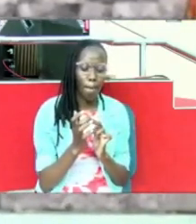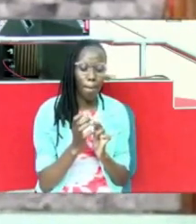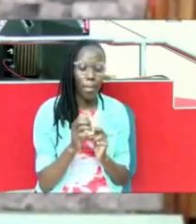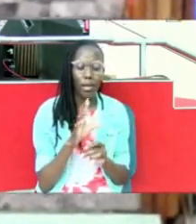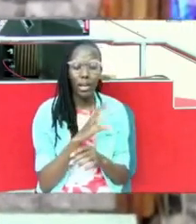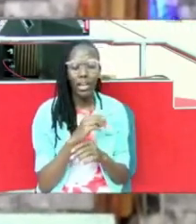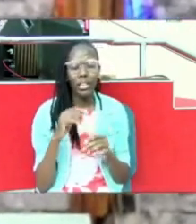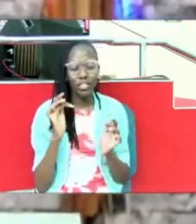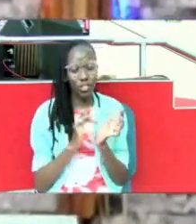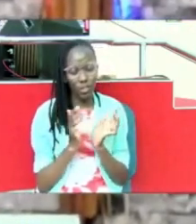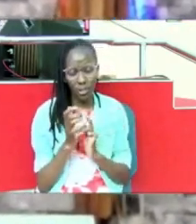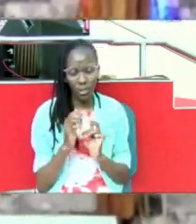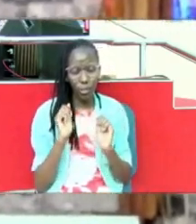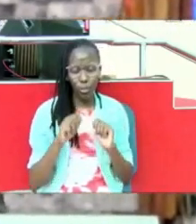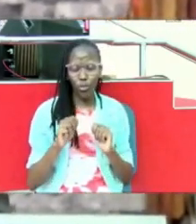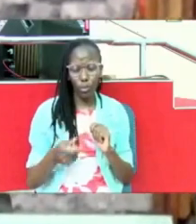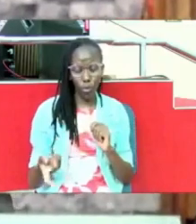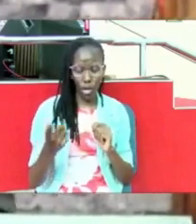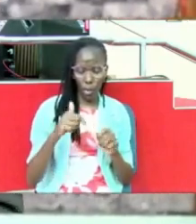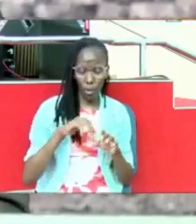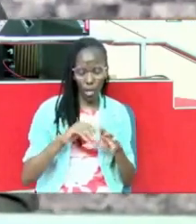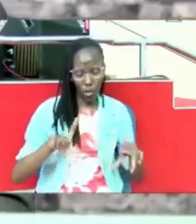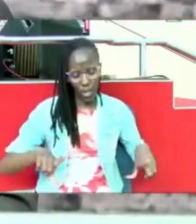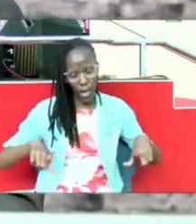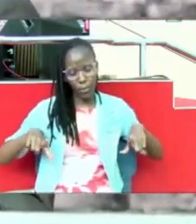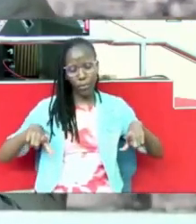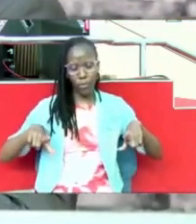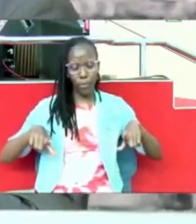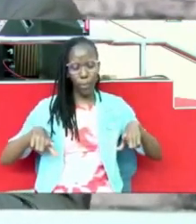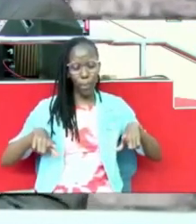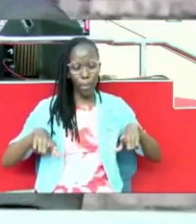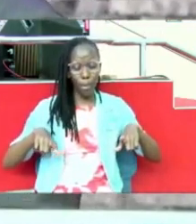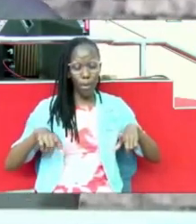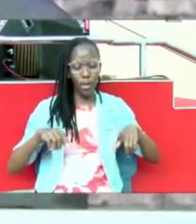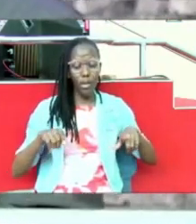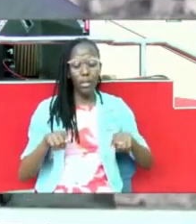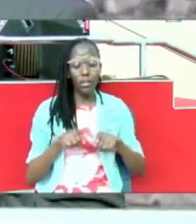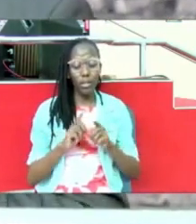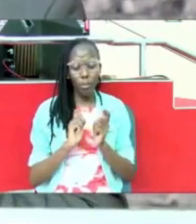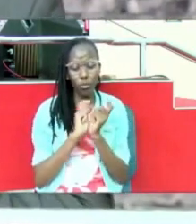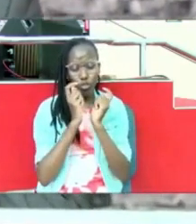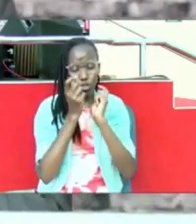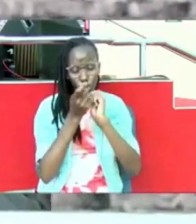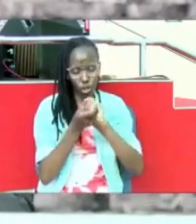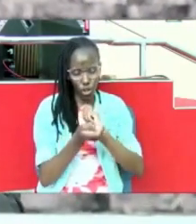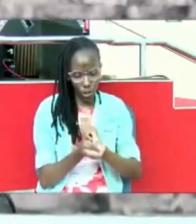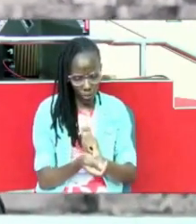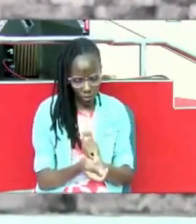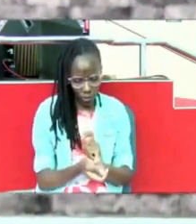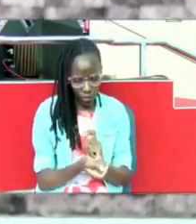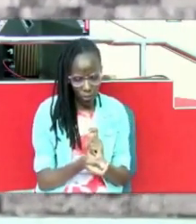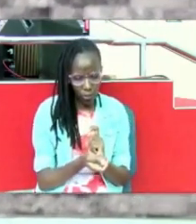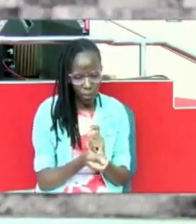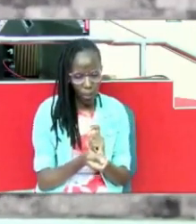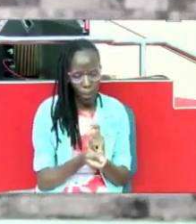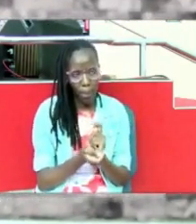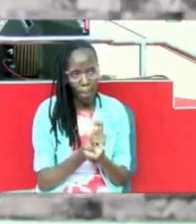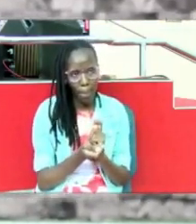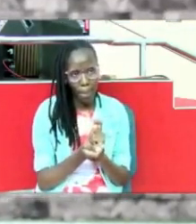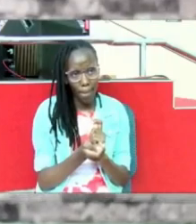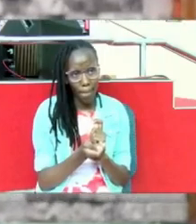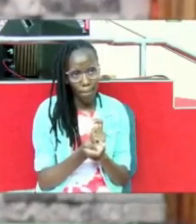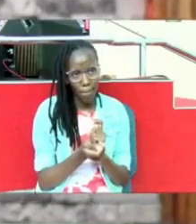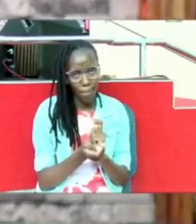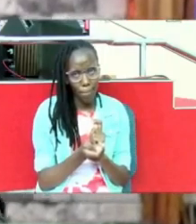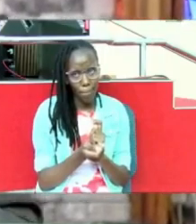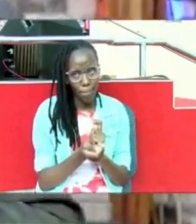is able to come into your life. Na Yesu ataweza kuingia katika maisha yako. And you bring change and transformation. Na ataweza kuleta mabadiliko katika maisha